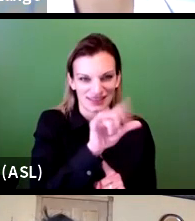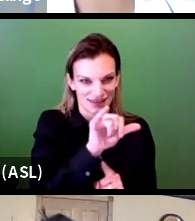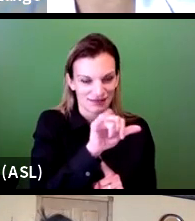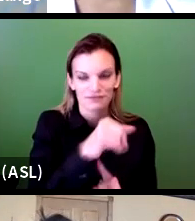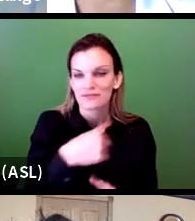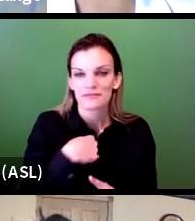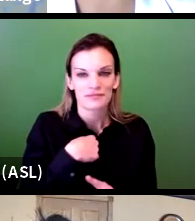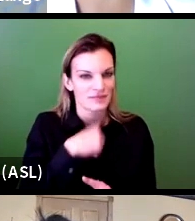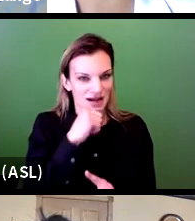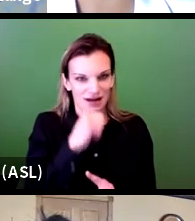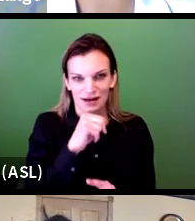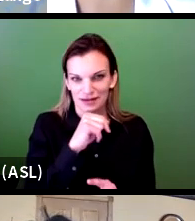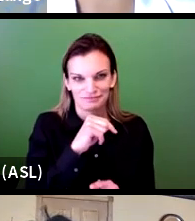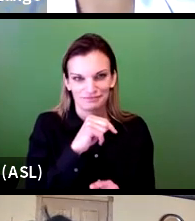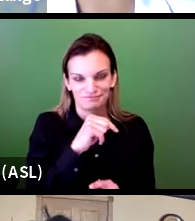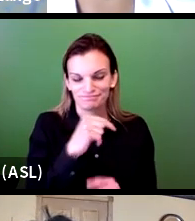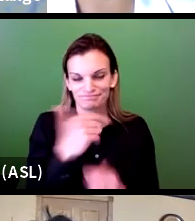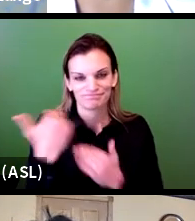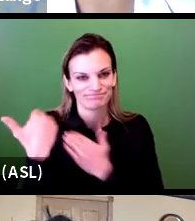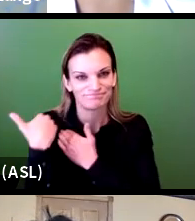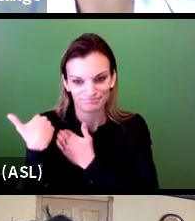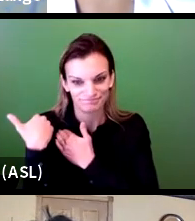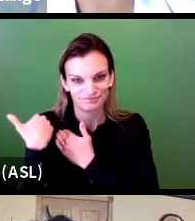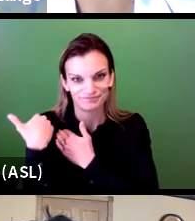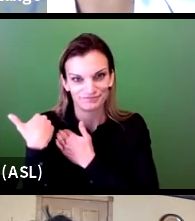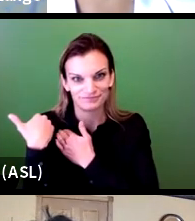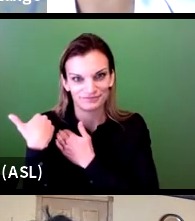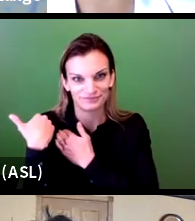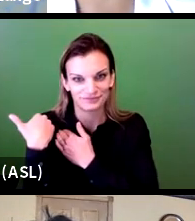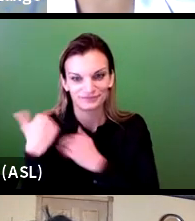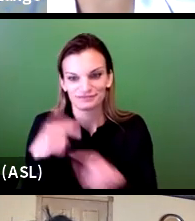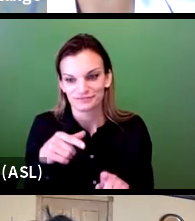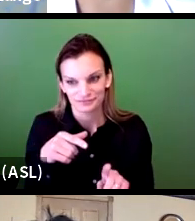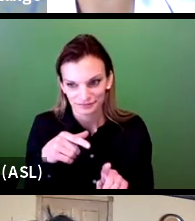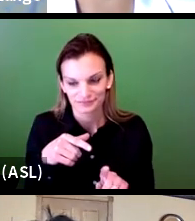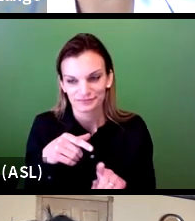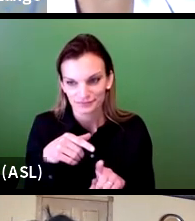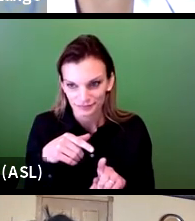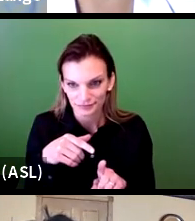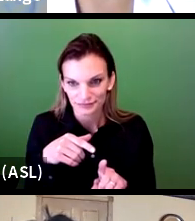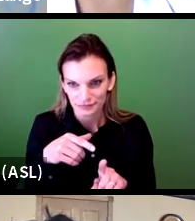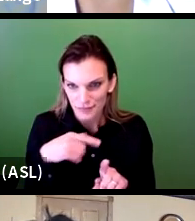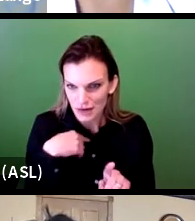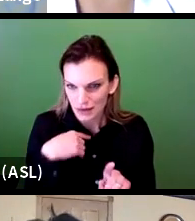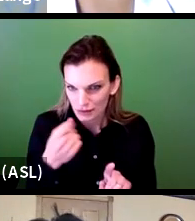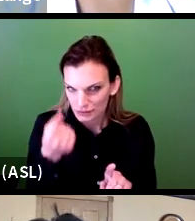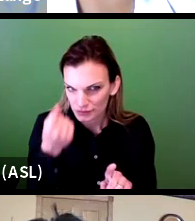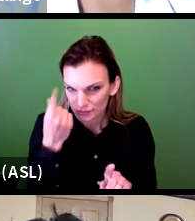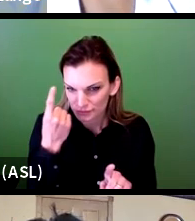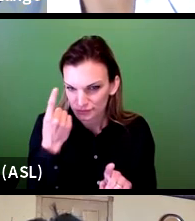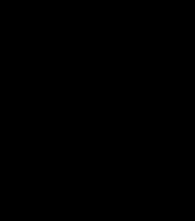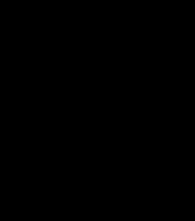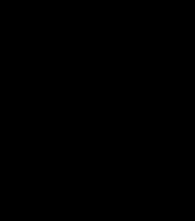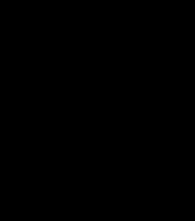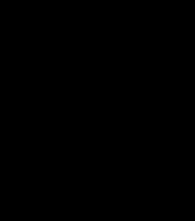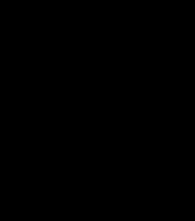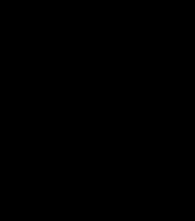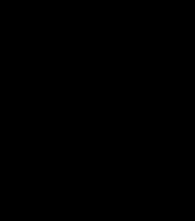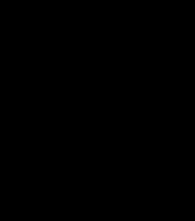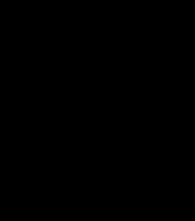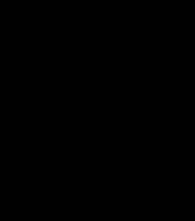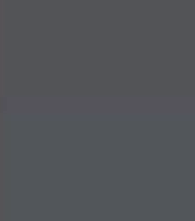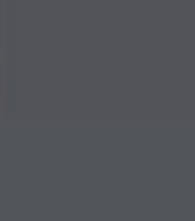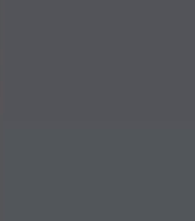drafting of this particular document. I think it came from, again, my understanding, Sally can confirm, I believe it came